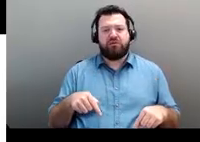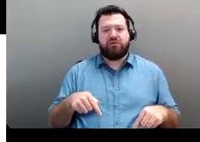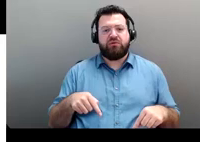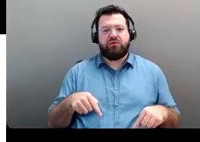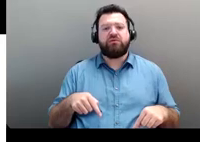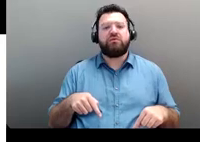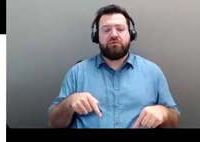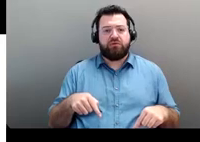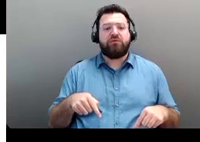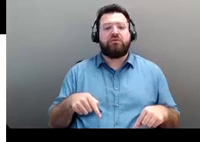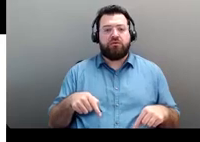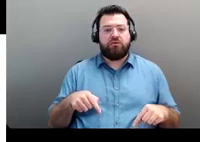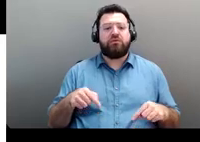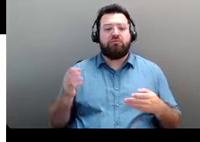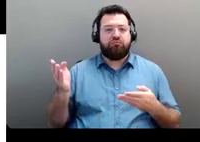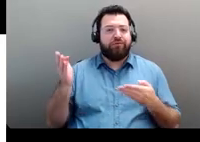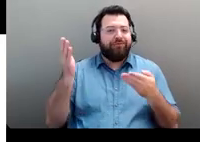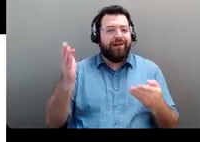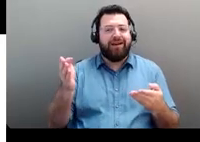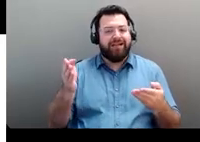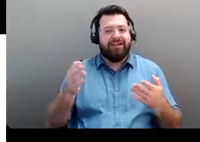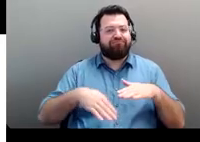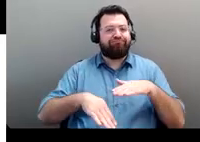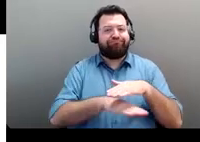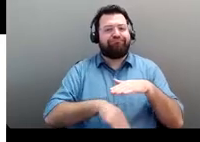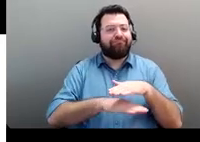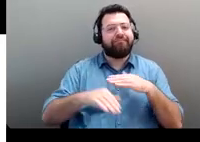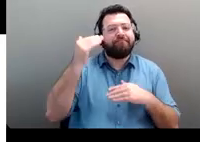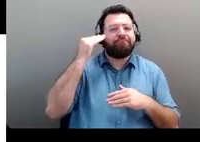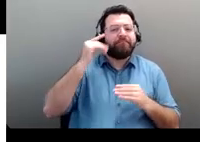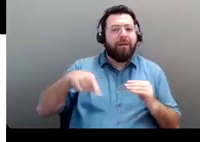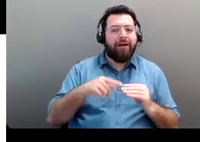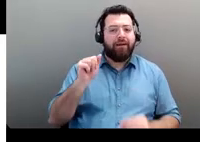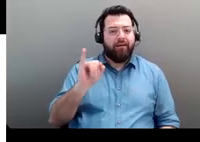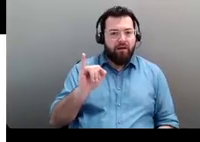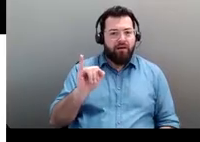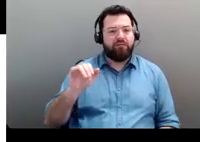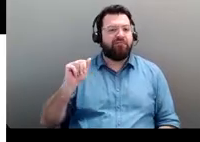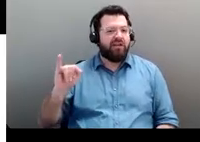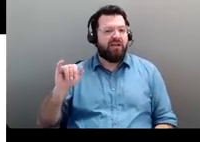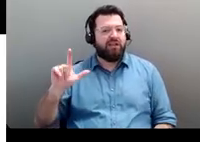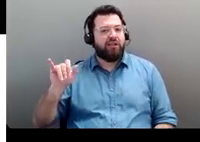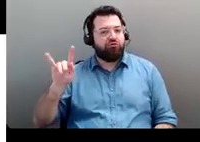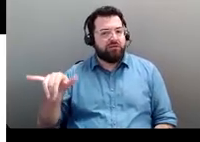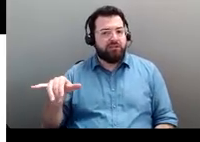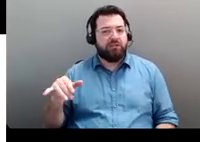providing a foundational knowledge of AI and AI literacy. Hopefully, this will